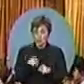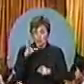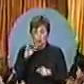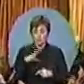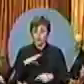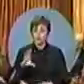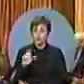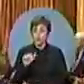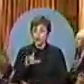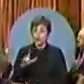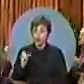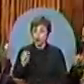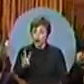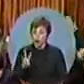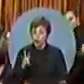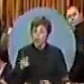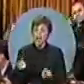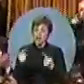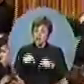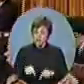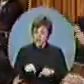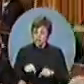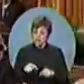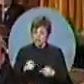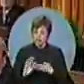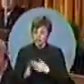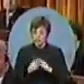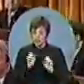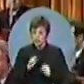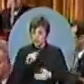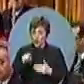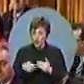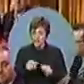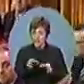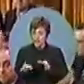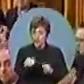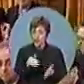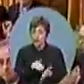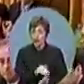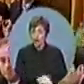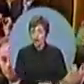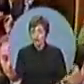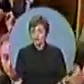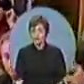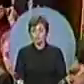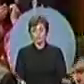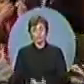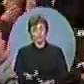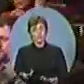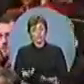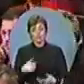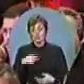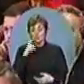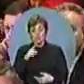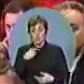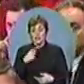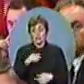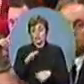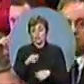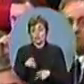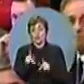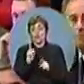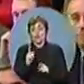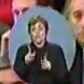Honourable the Minister of Justice. Thank you very much, Mr. Speaker. I cannot comment on a specific case, but I can assure the Honourable Member that we